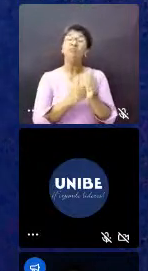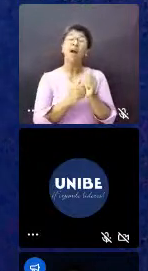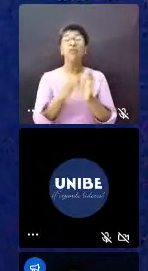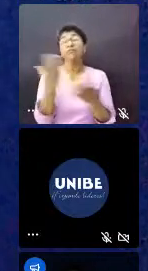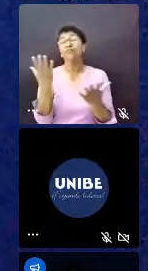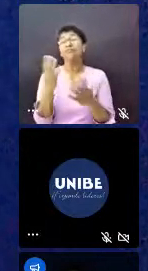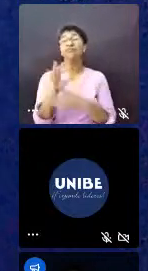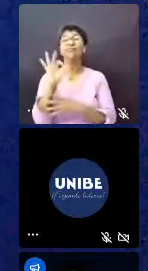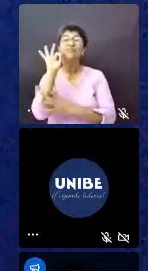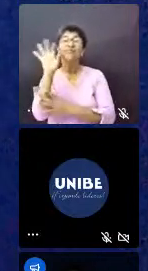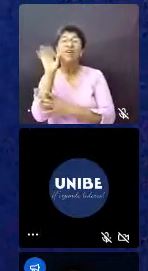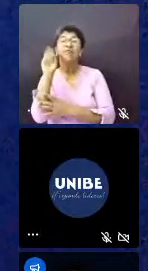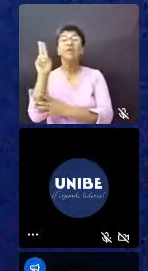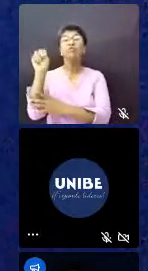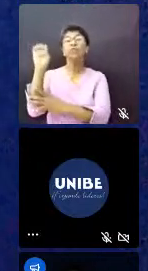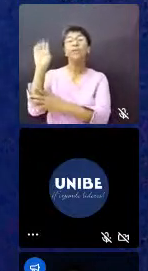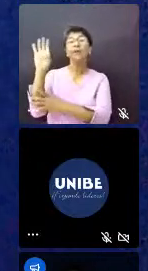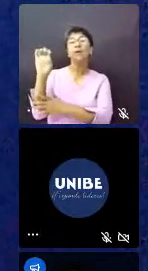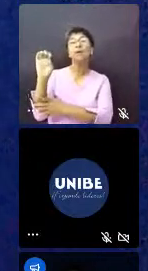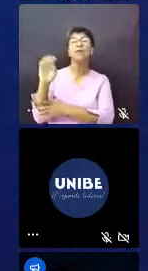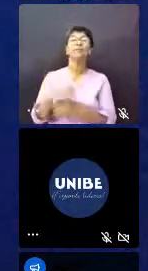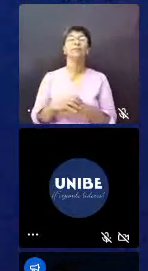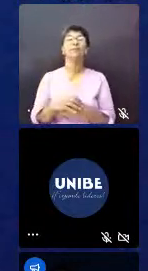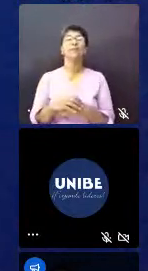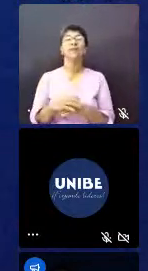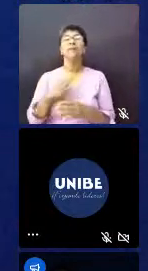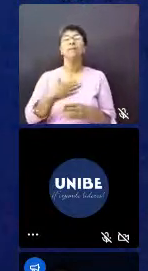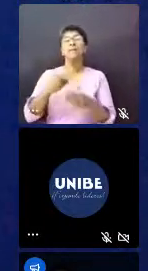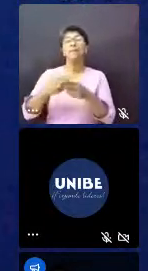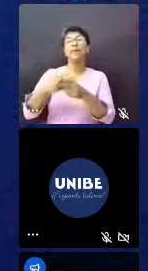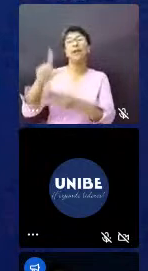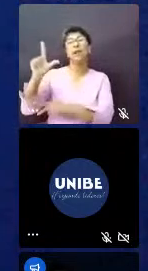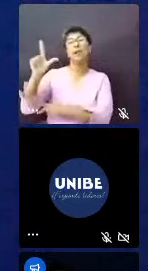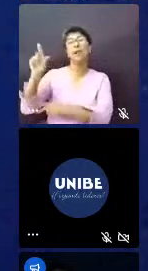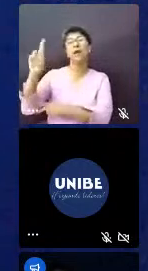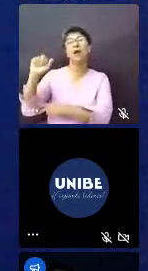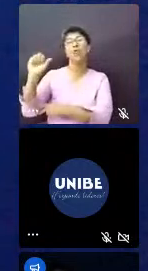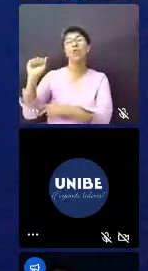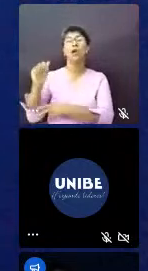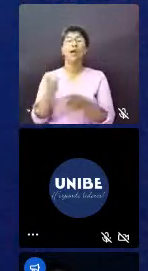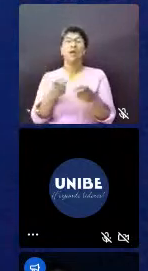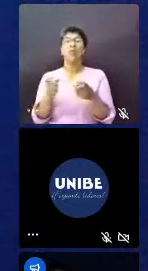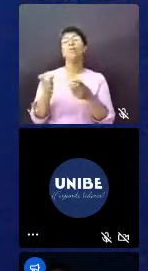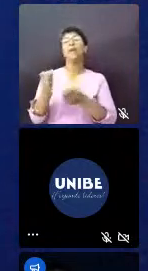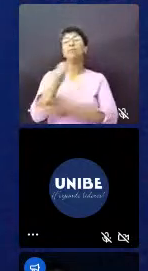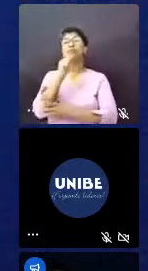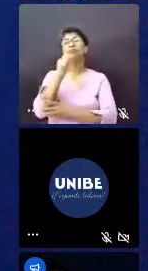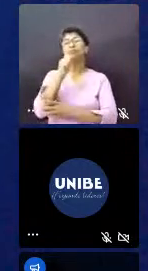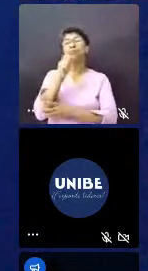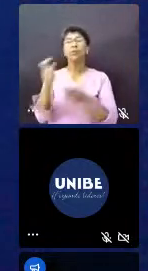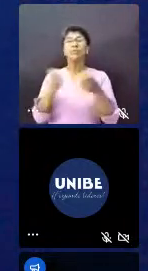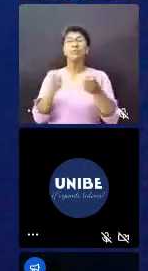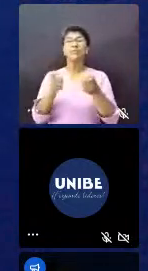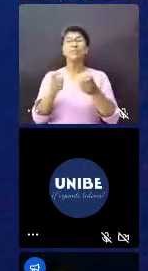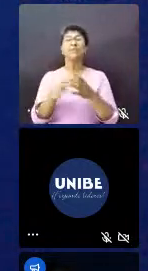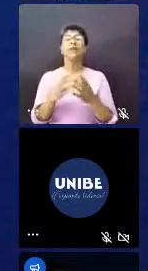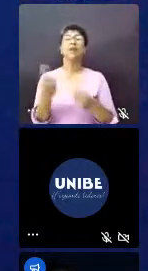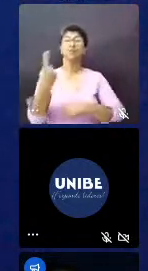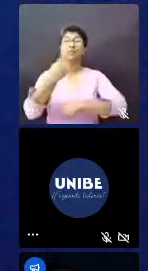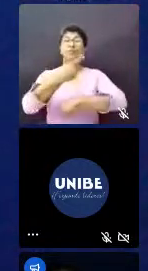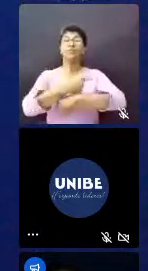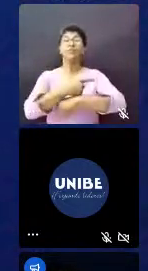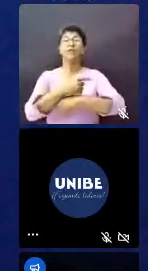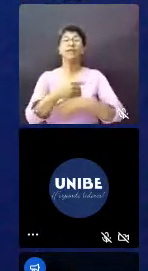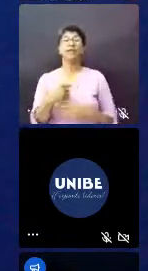networks, UNIBE en línea. My name is Laura Sanchez, and I will moderate this session for you. And today I